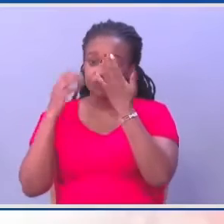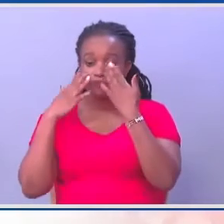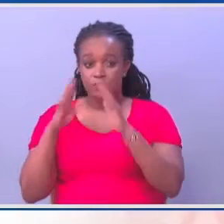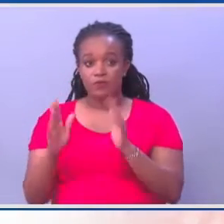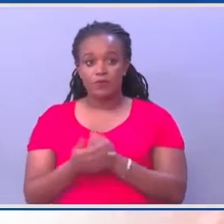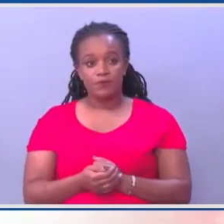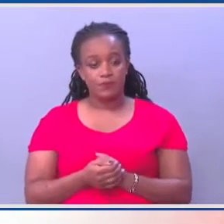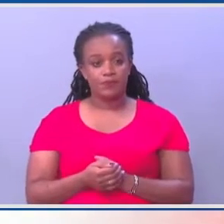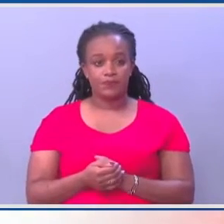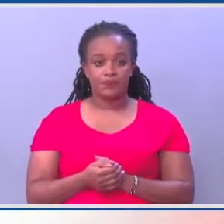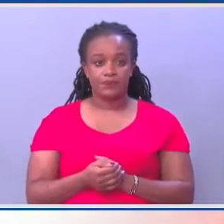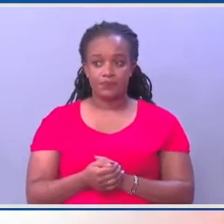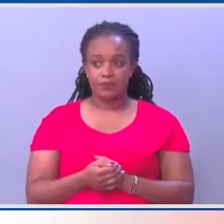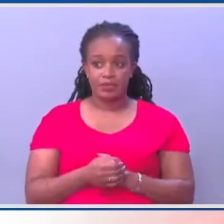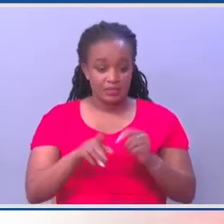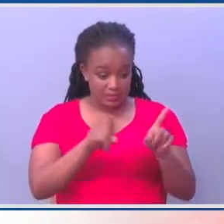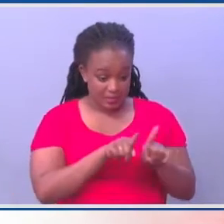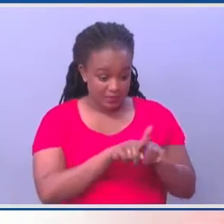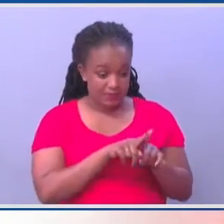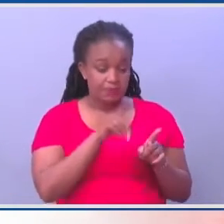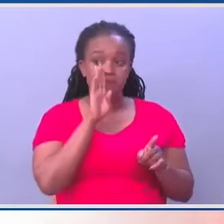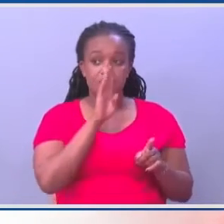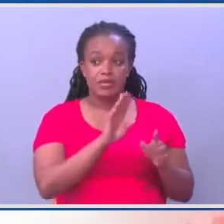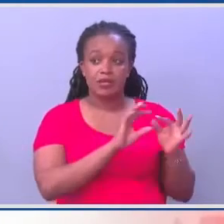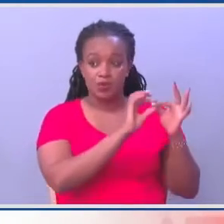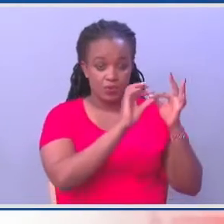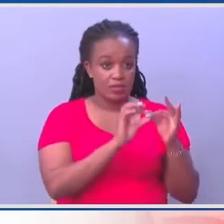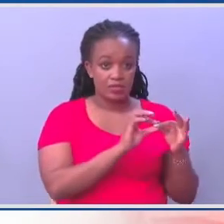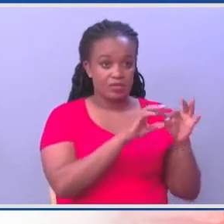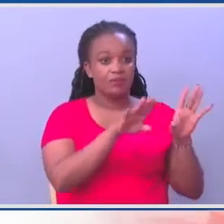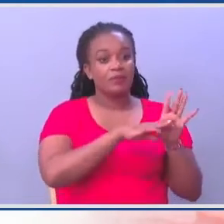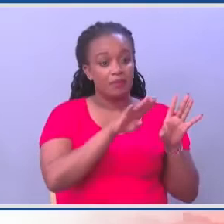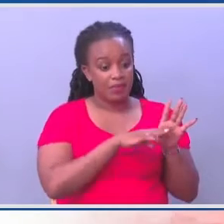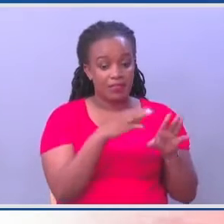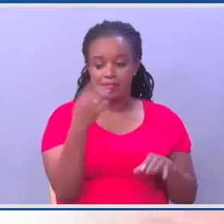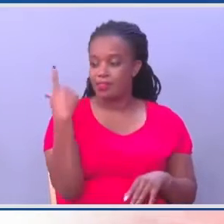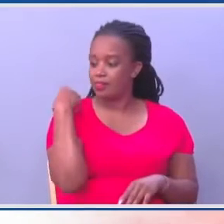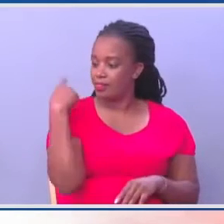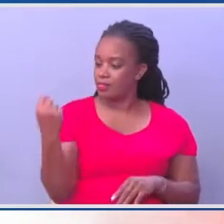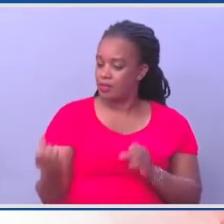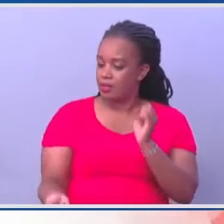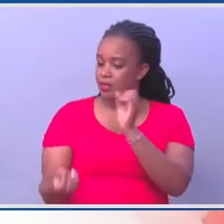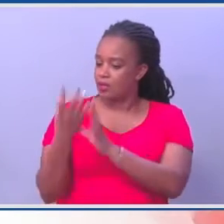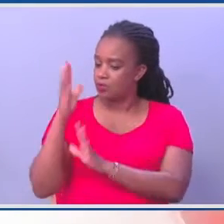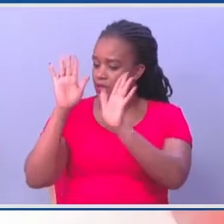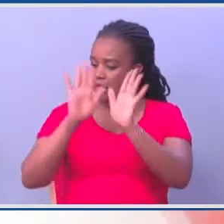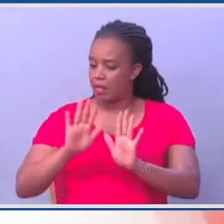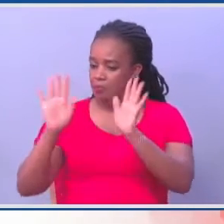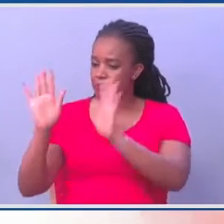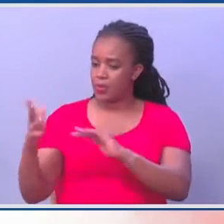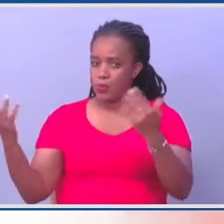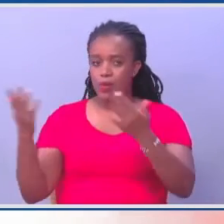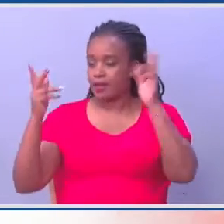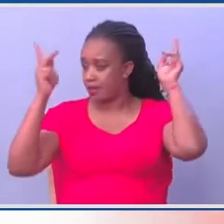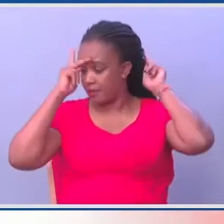Senate. Yeah. Despite being a coalition member, isn't you remember even the other time he launched his campaign in Kakamega? That was for